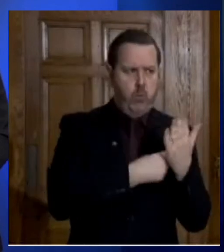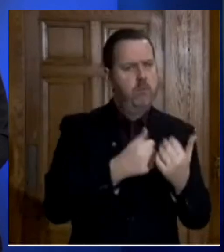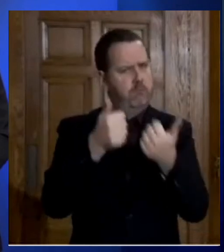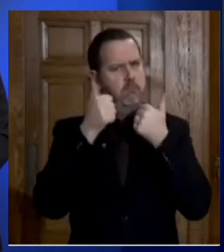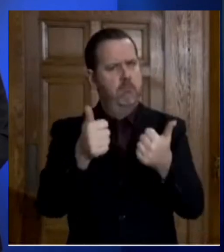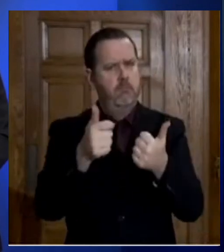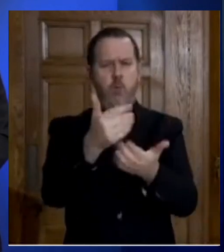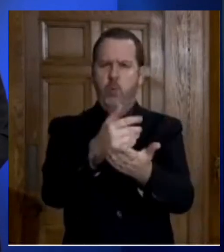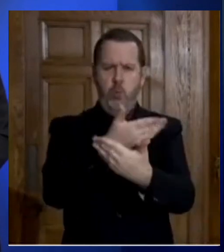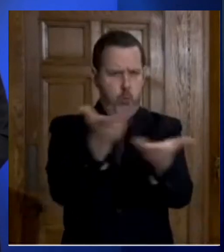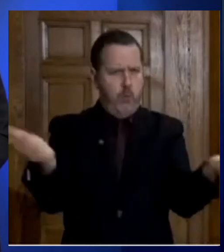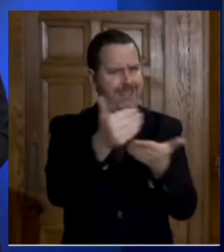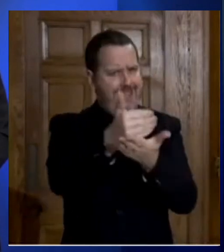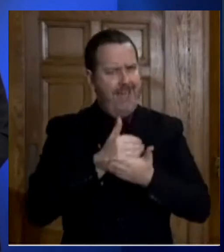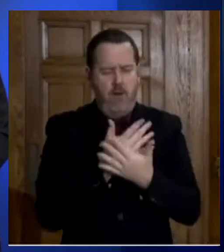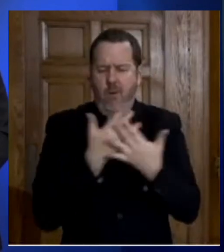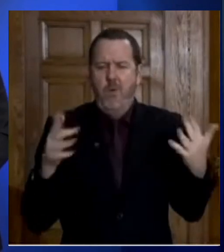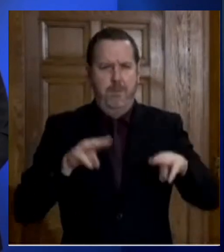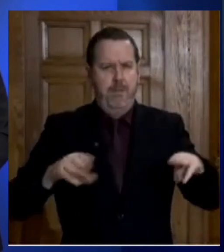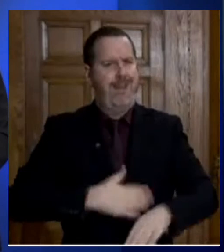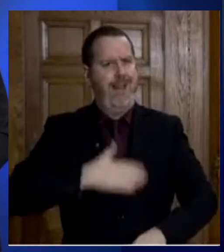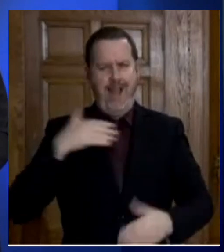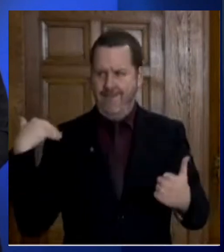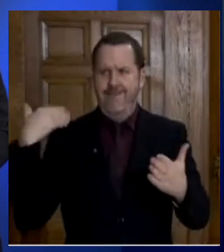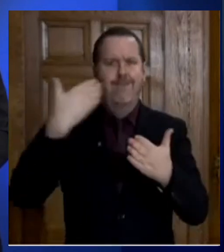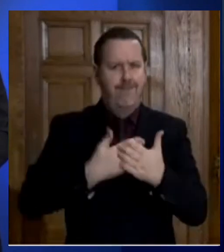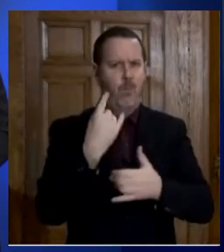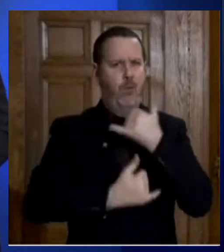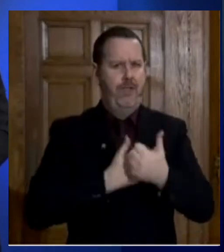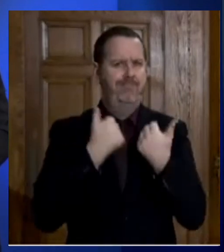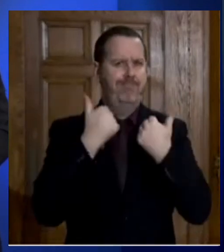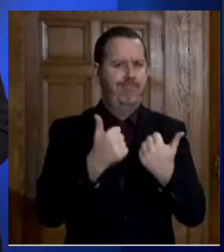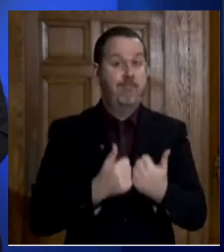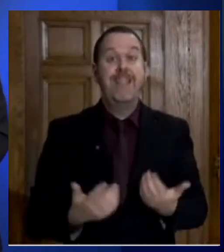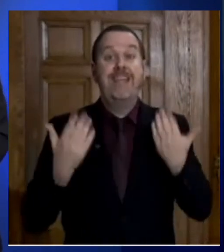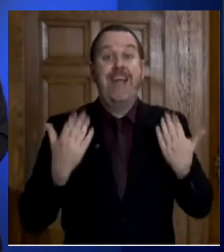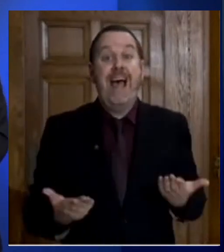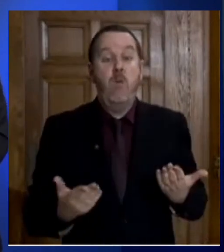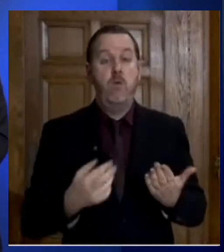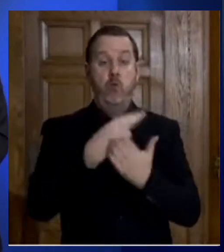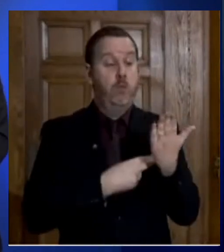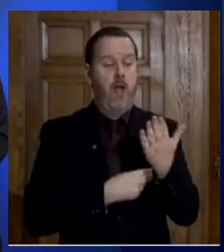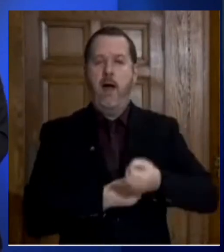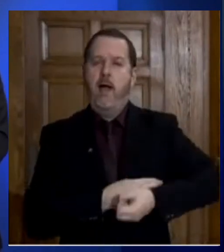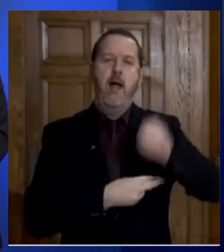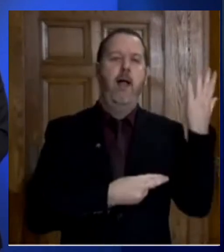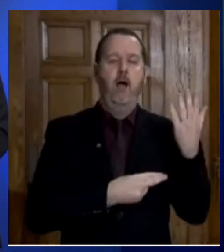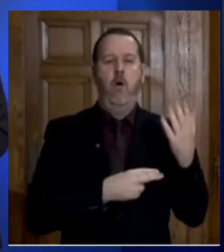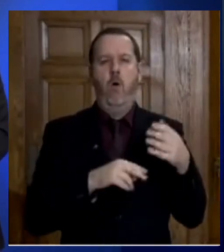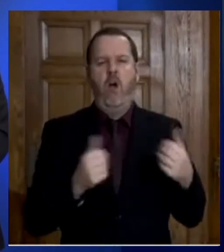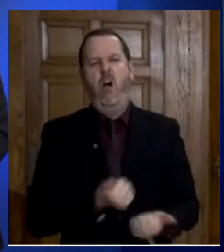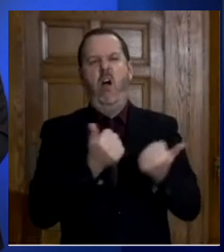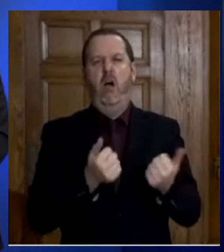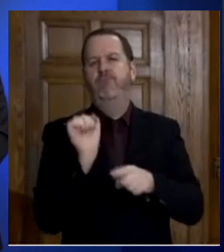it remains essential. This is not the time for anyone to let their guard down. As